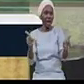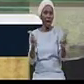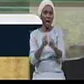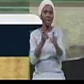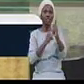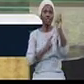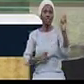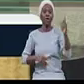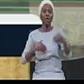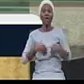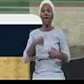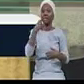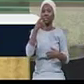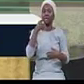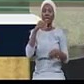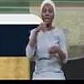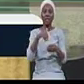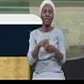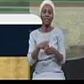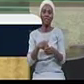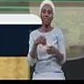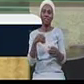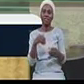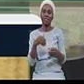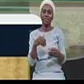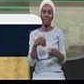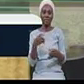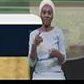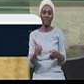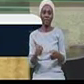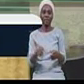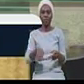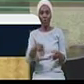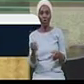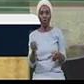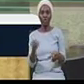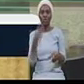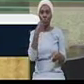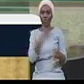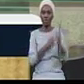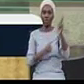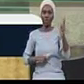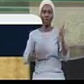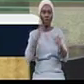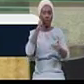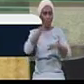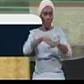said, in the remnant whom the Lord shall call.